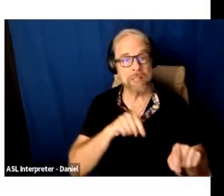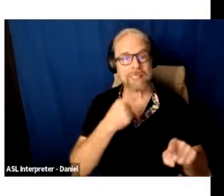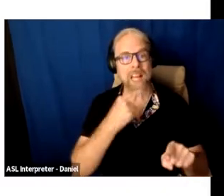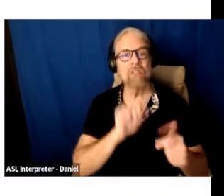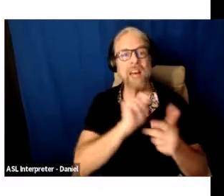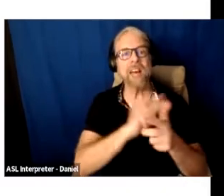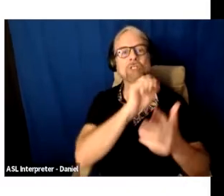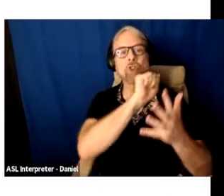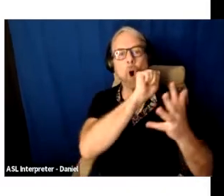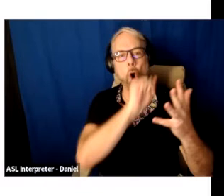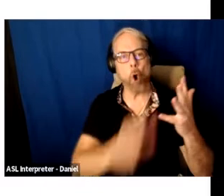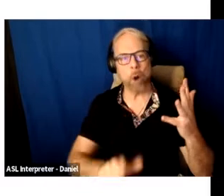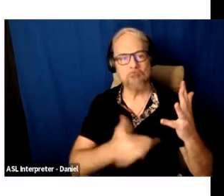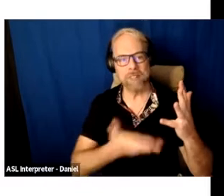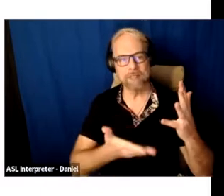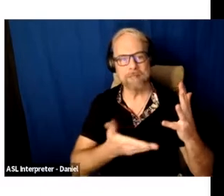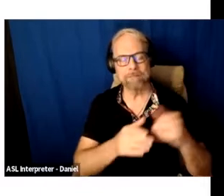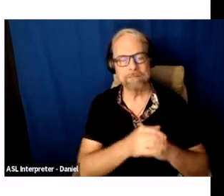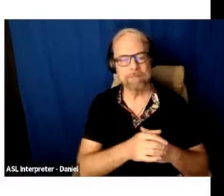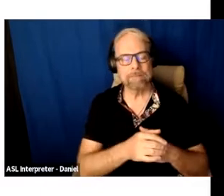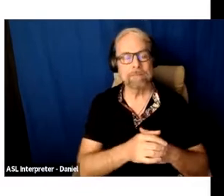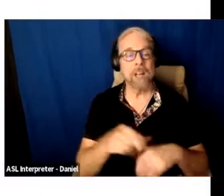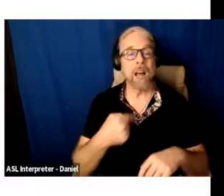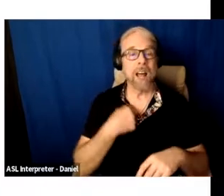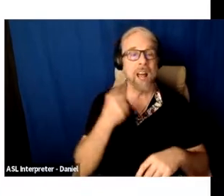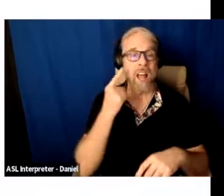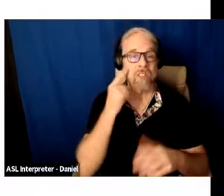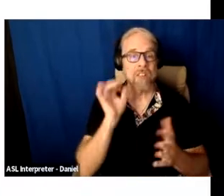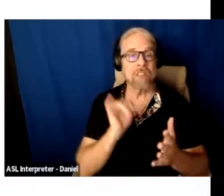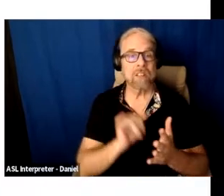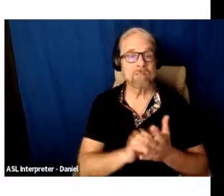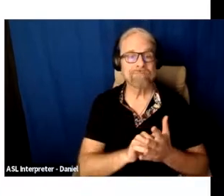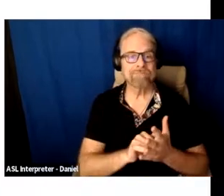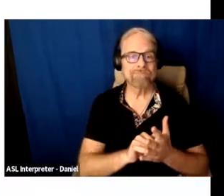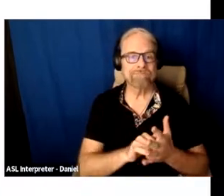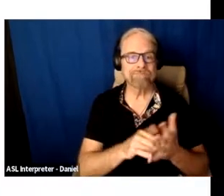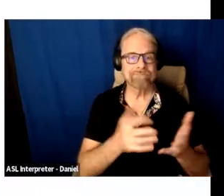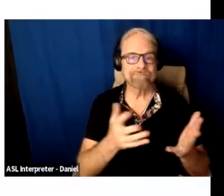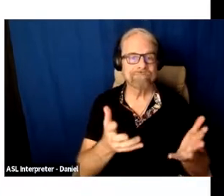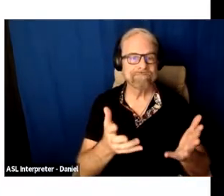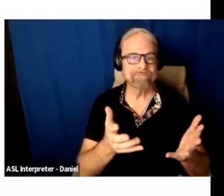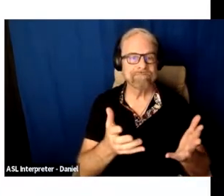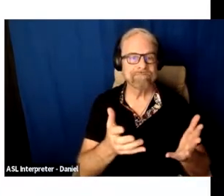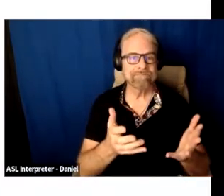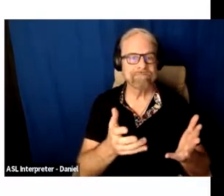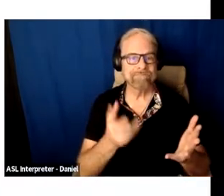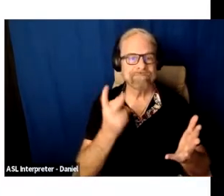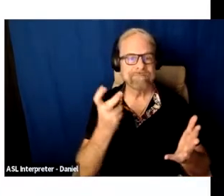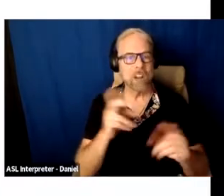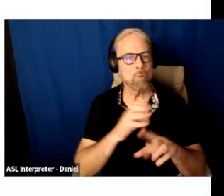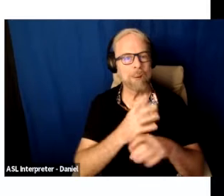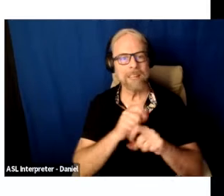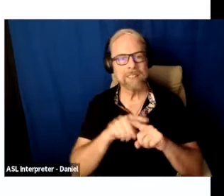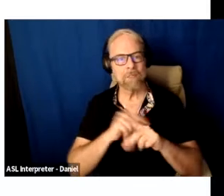all of these. So I think it's unlikely we're going to get a different kind of answer.